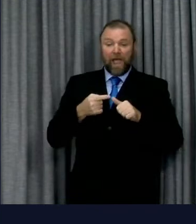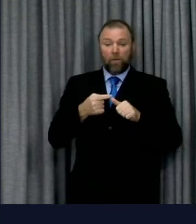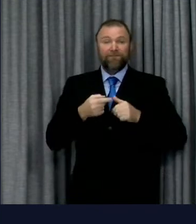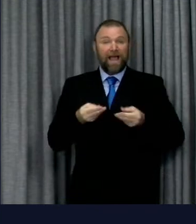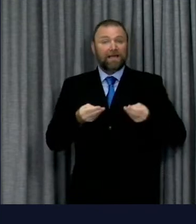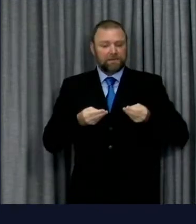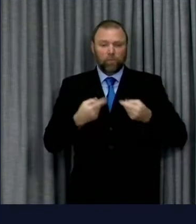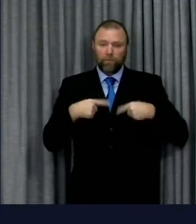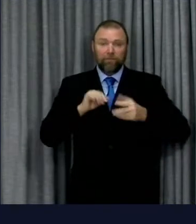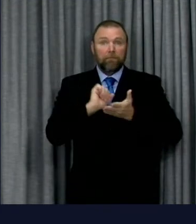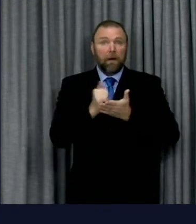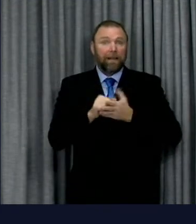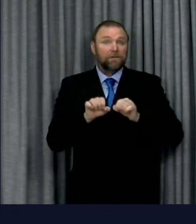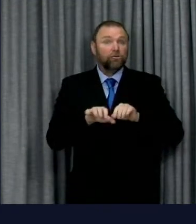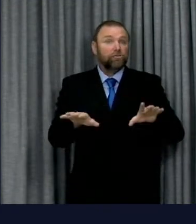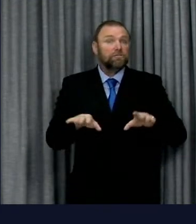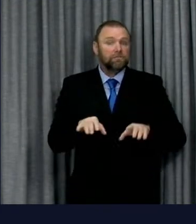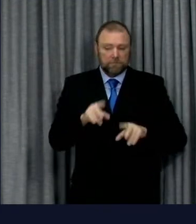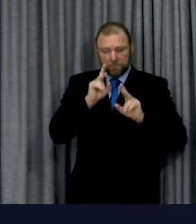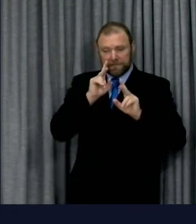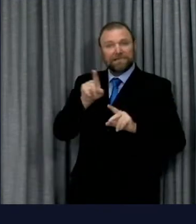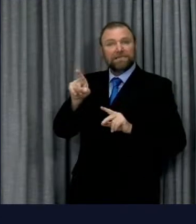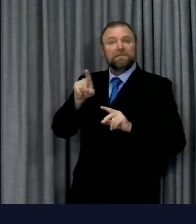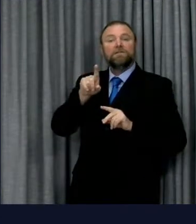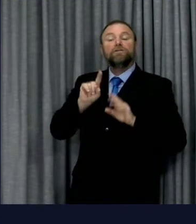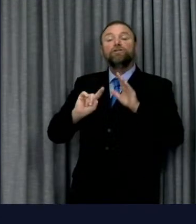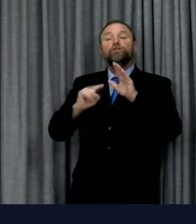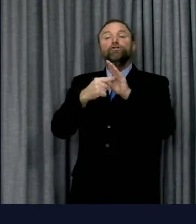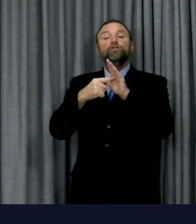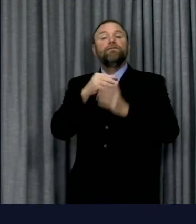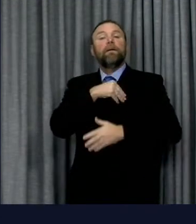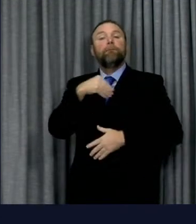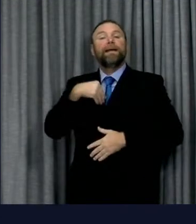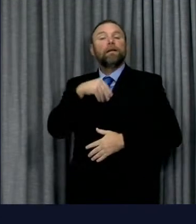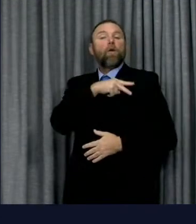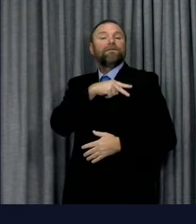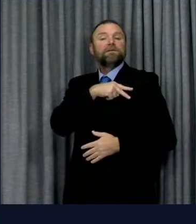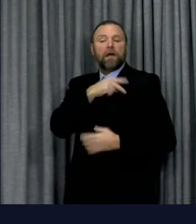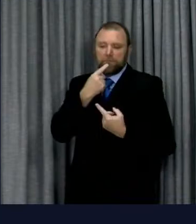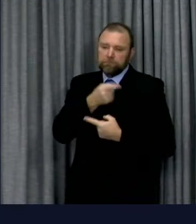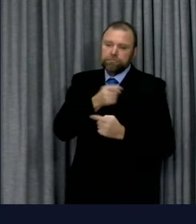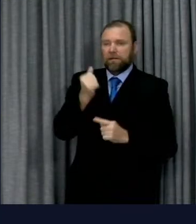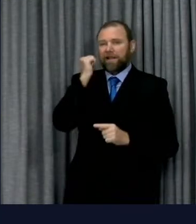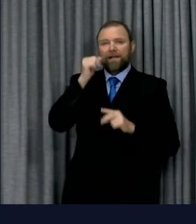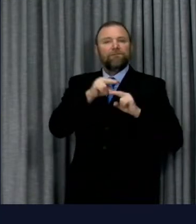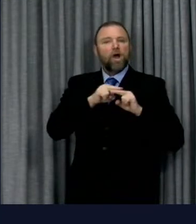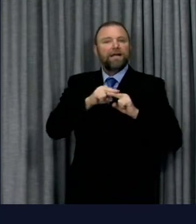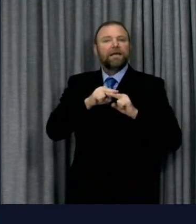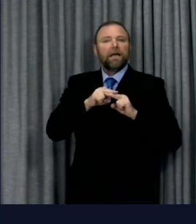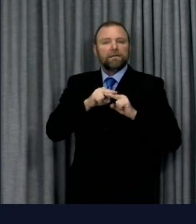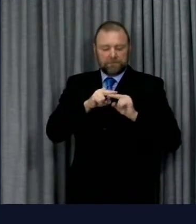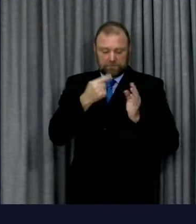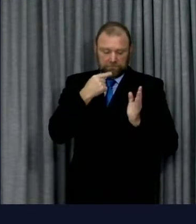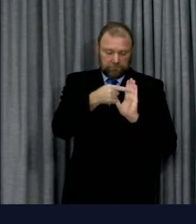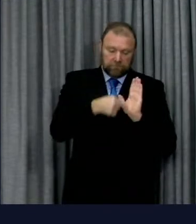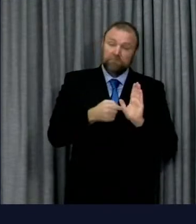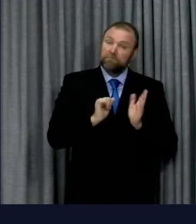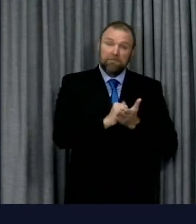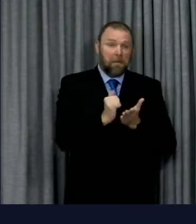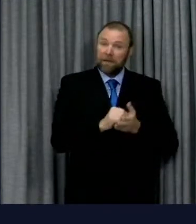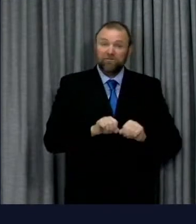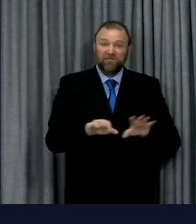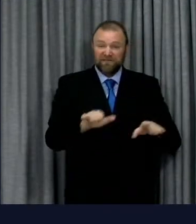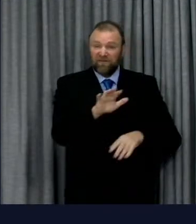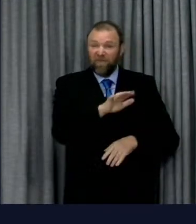it. You'll have seen what the Chief Medical Officer said last Friday and what our technical advisory group have said.